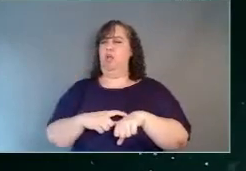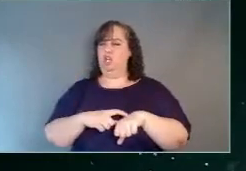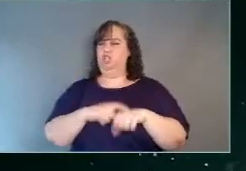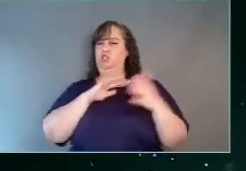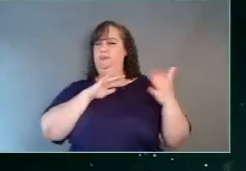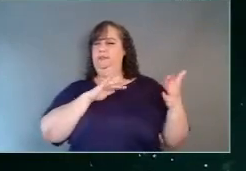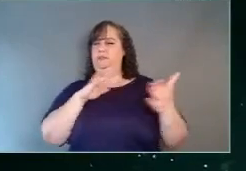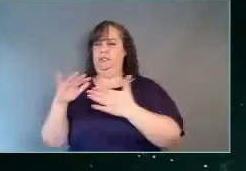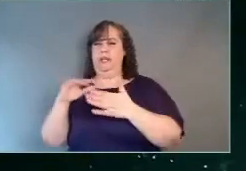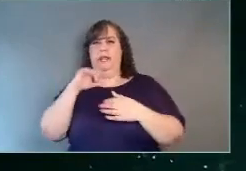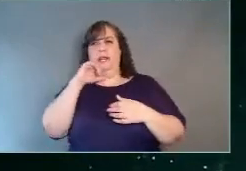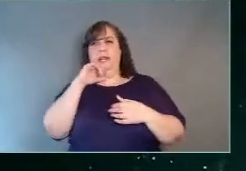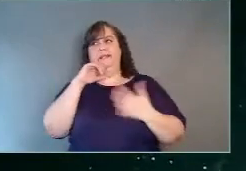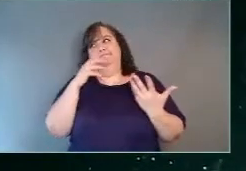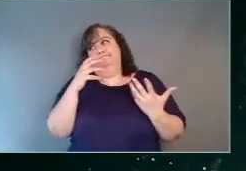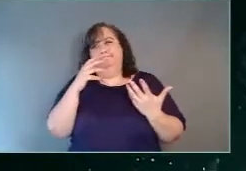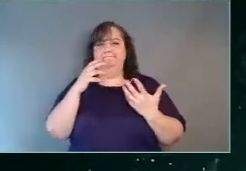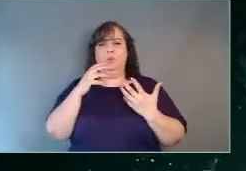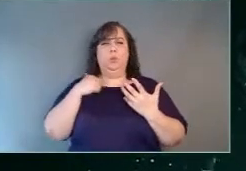than something that we can do right now.